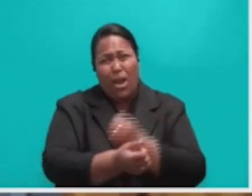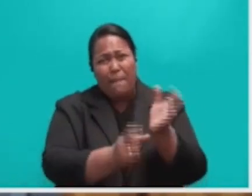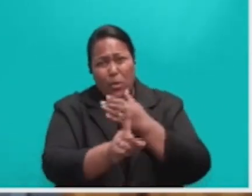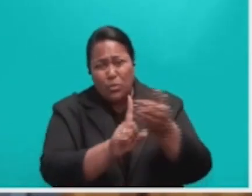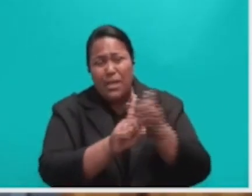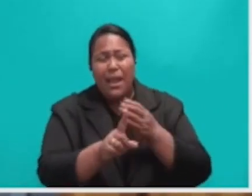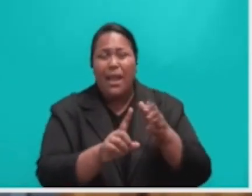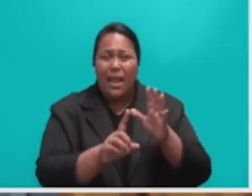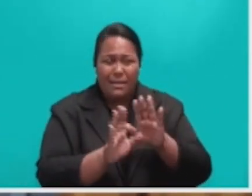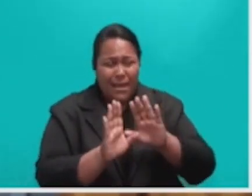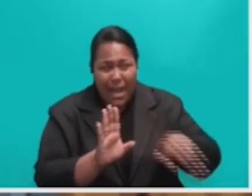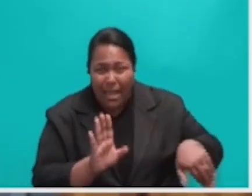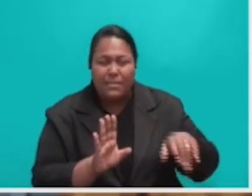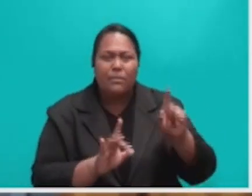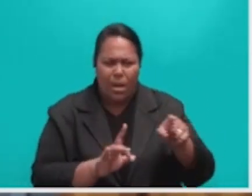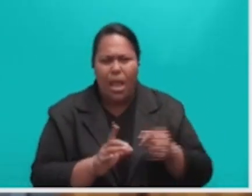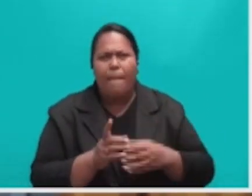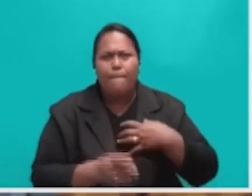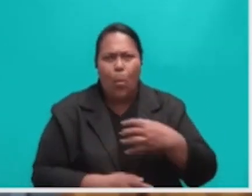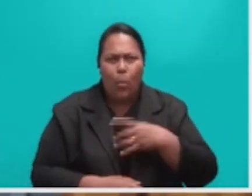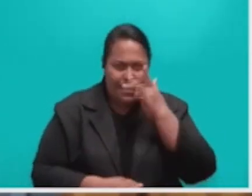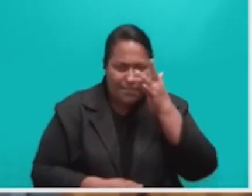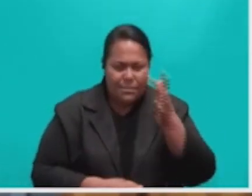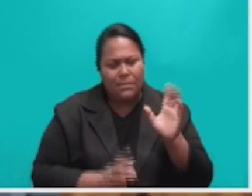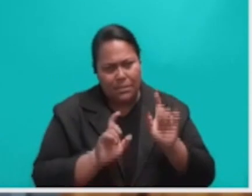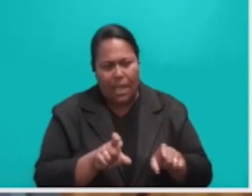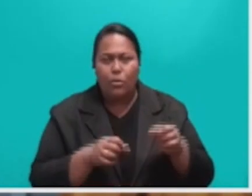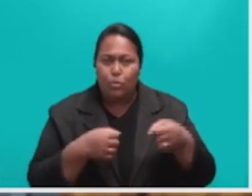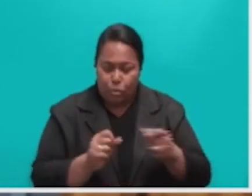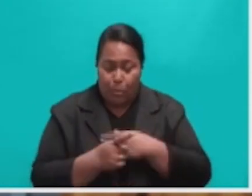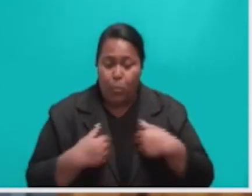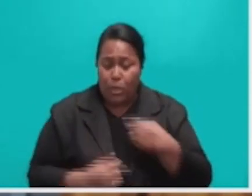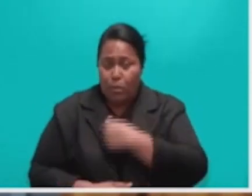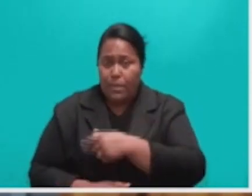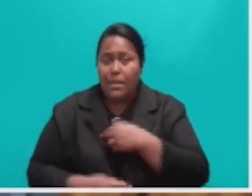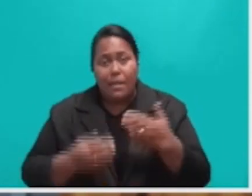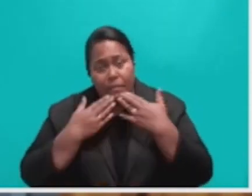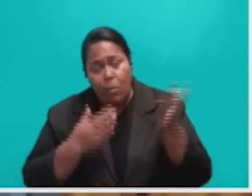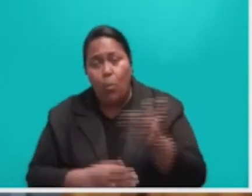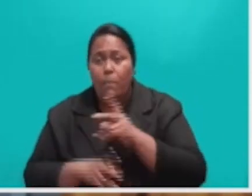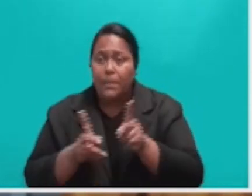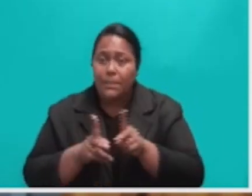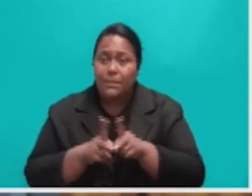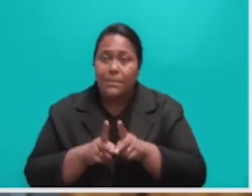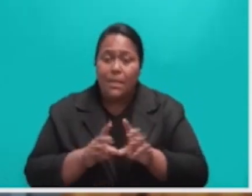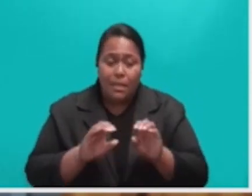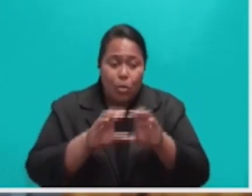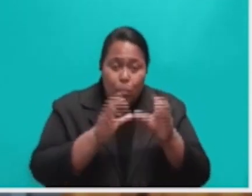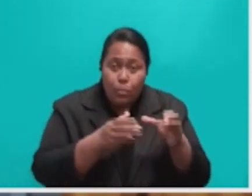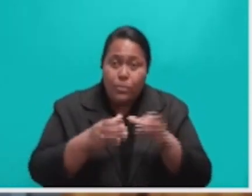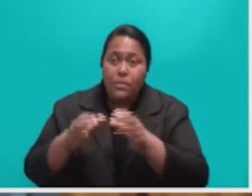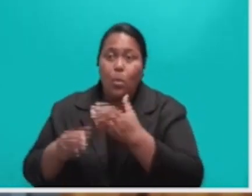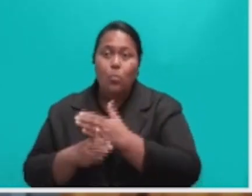seen some increasing numbers on our streets. However, Mr. Speaker, we are committed, and I thank all partners on the task force who